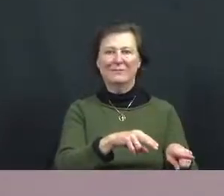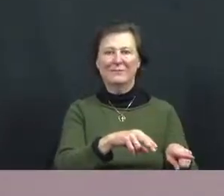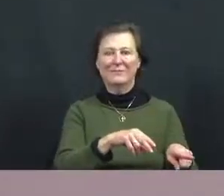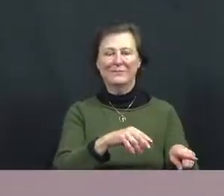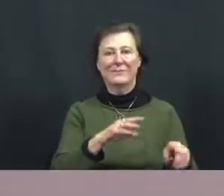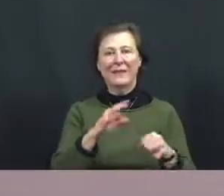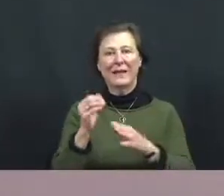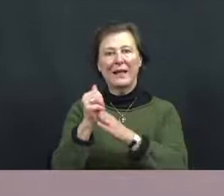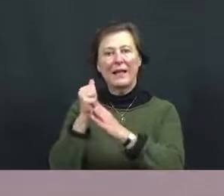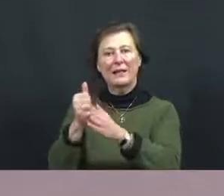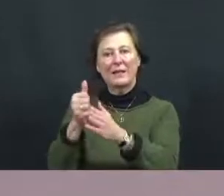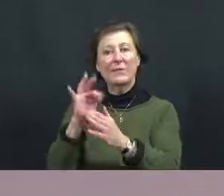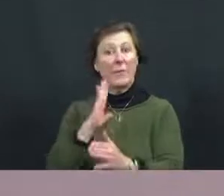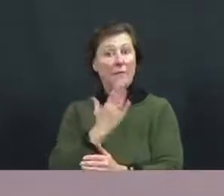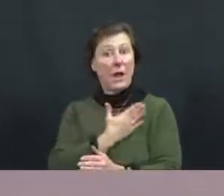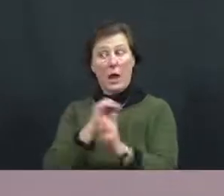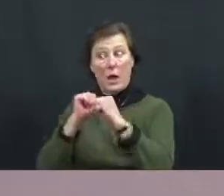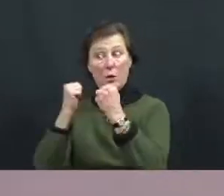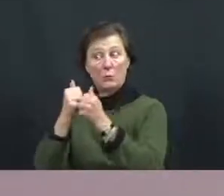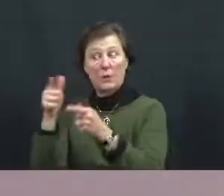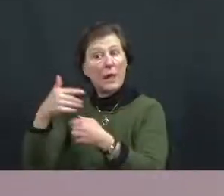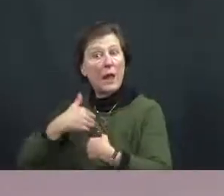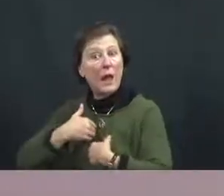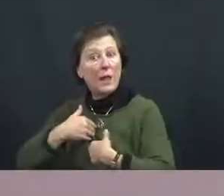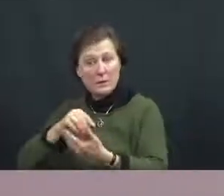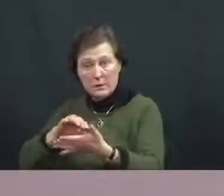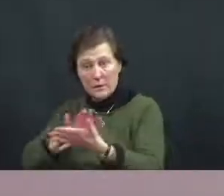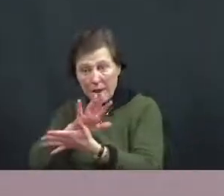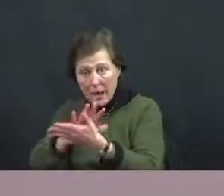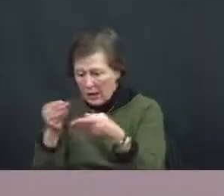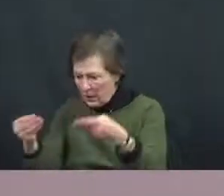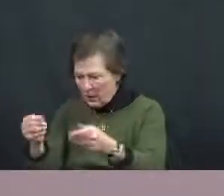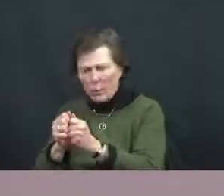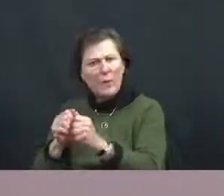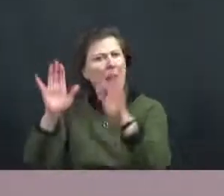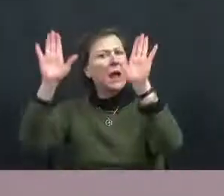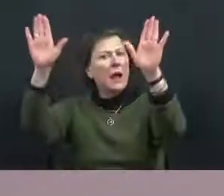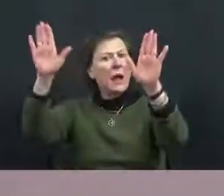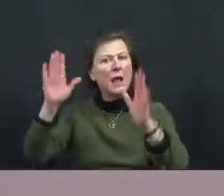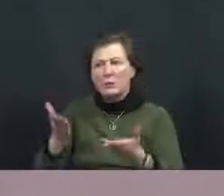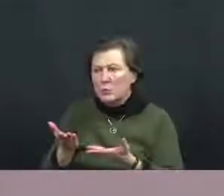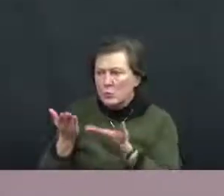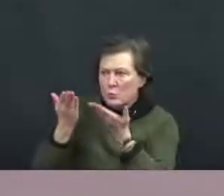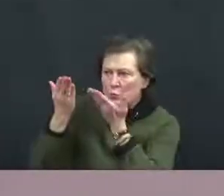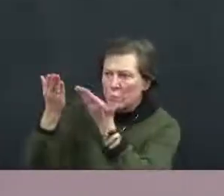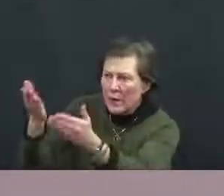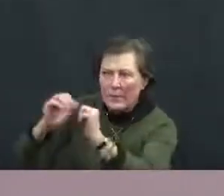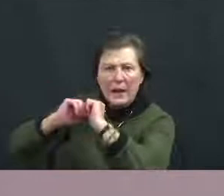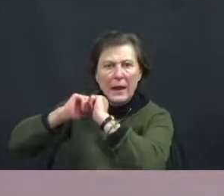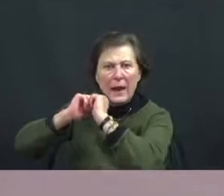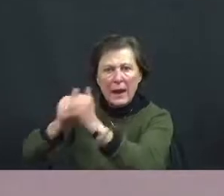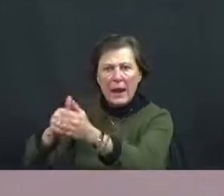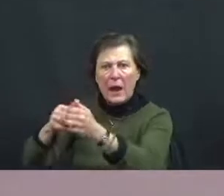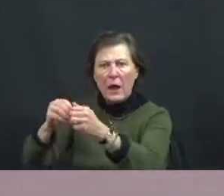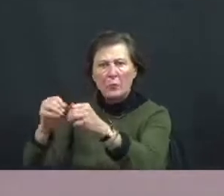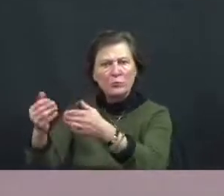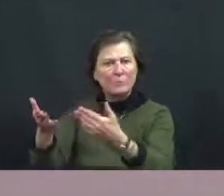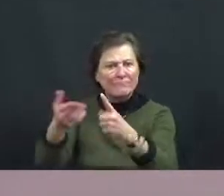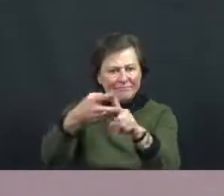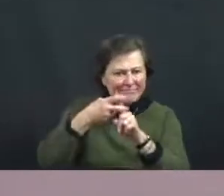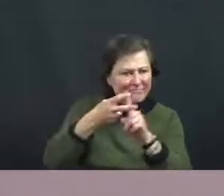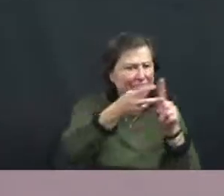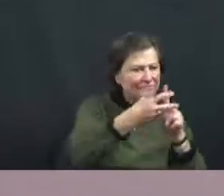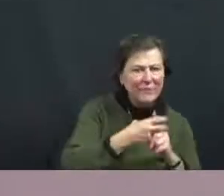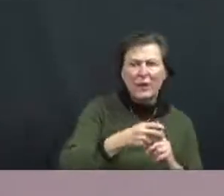of our association, they had this report with excellent recommendations for how to engage the congregations, how to